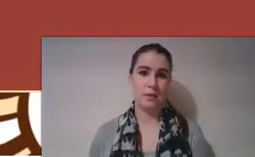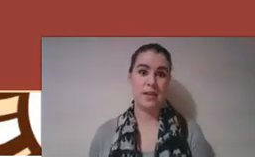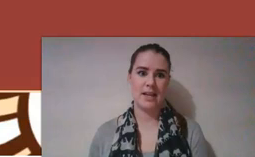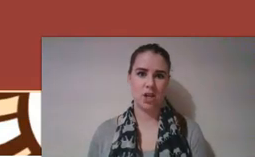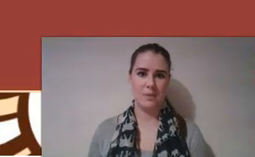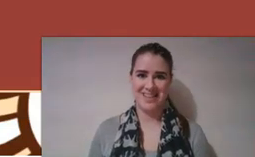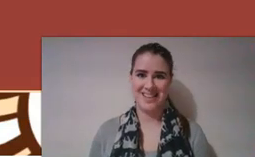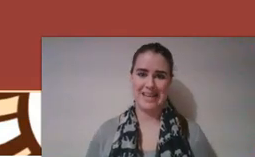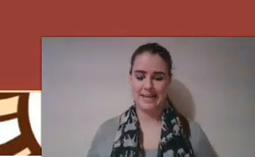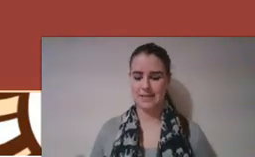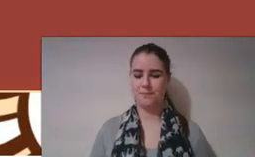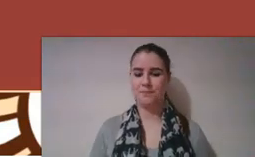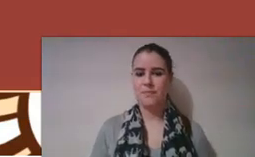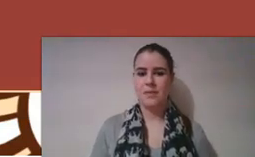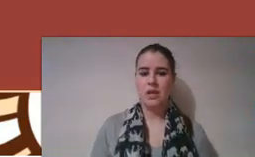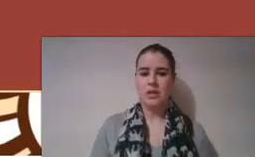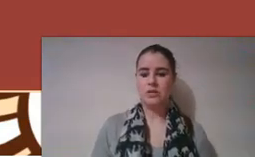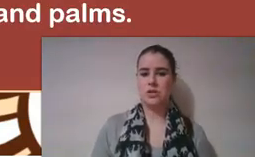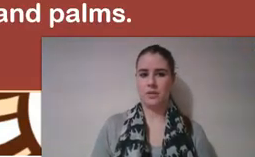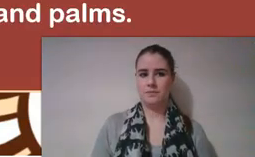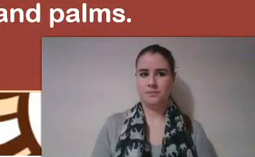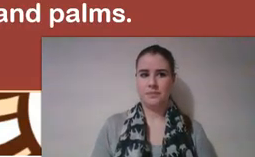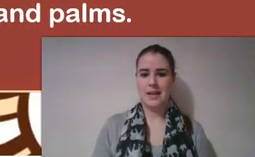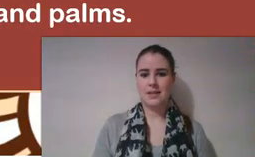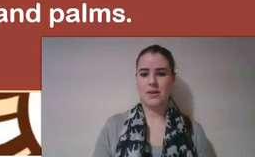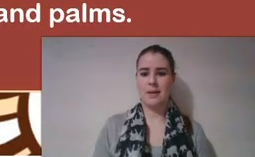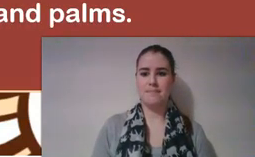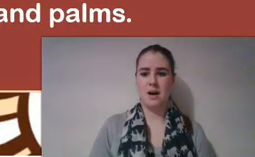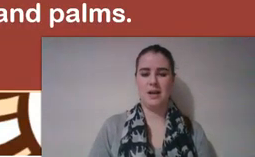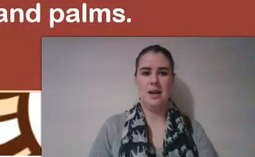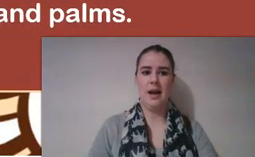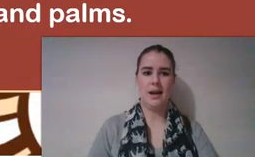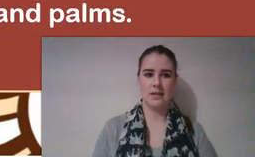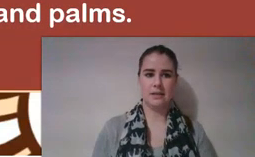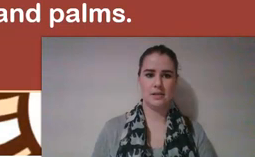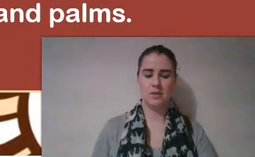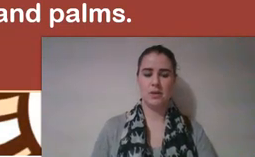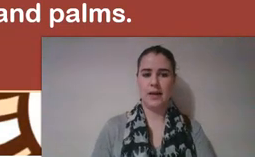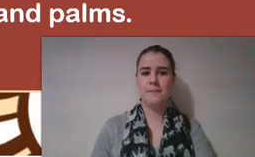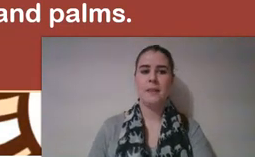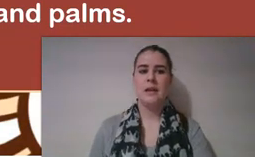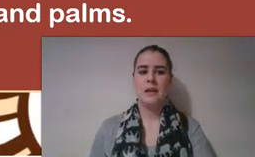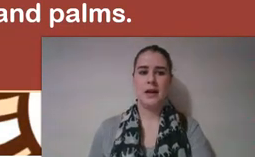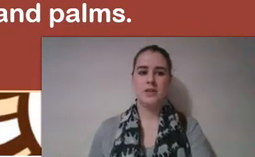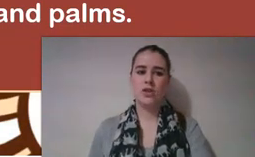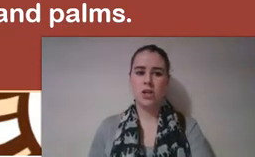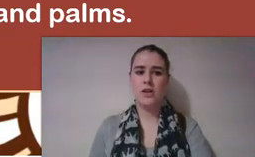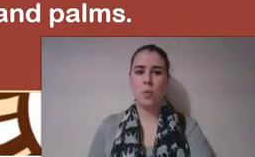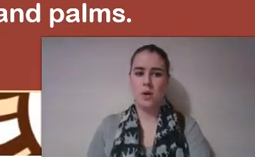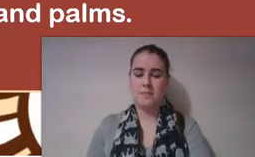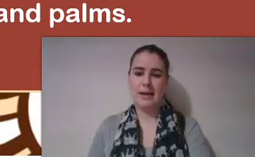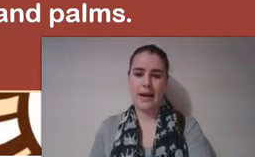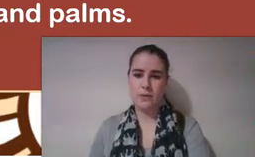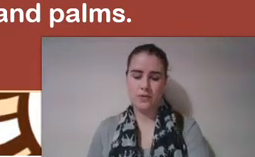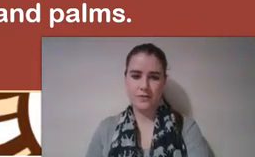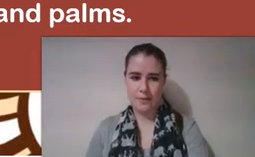opportunity to be able to catch up in this lesson. So let's have a look at Mayan houses. Okay, now there's usually only